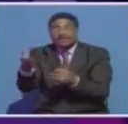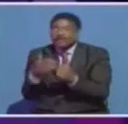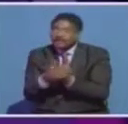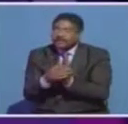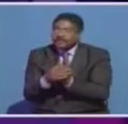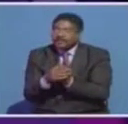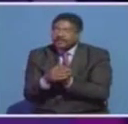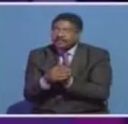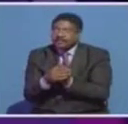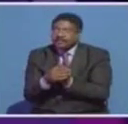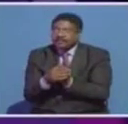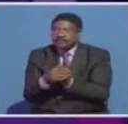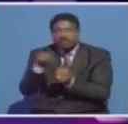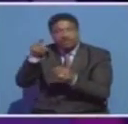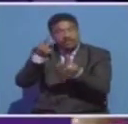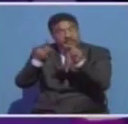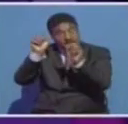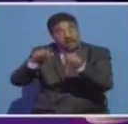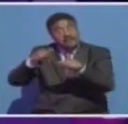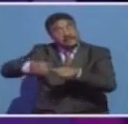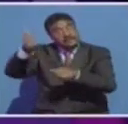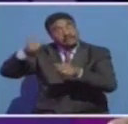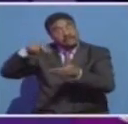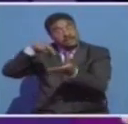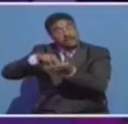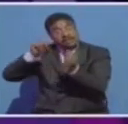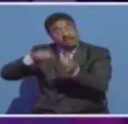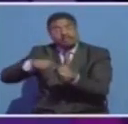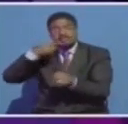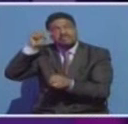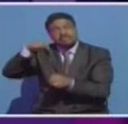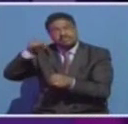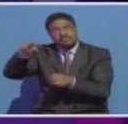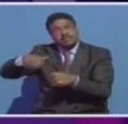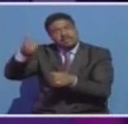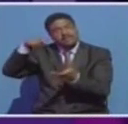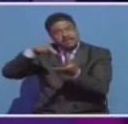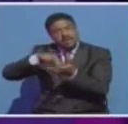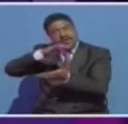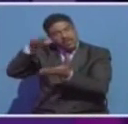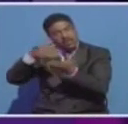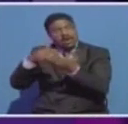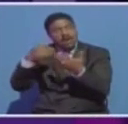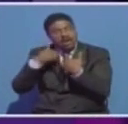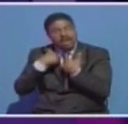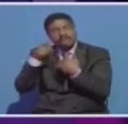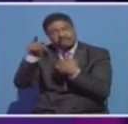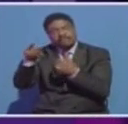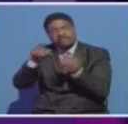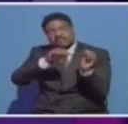so it's self-sustaining. Yes, but that's the kind of success we would like to see in all the resettlement